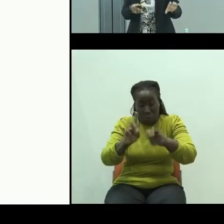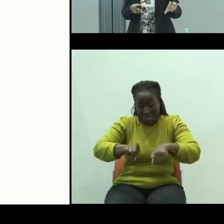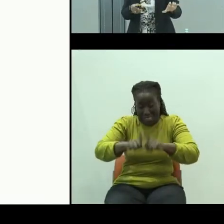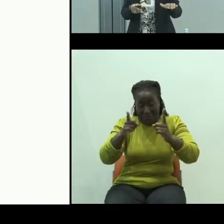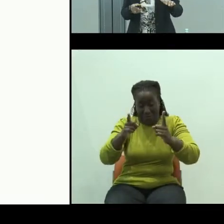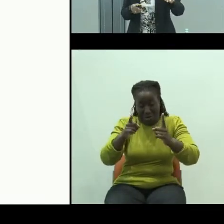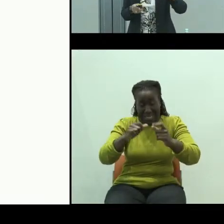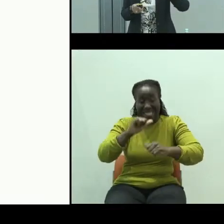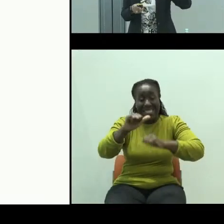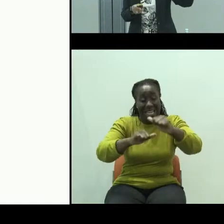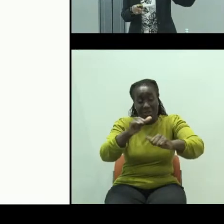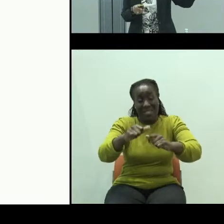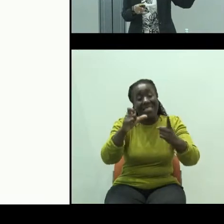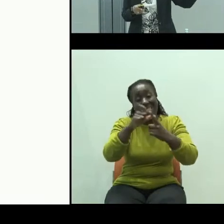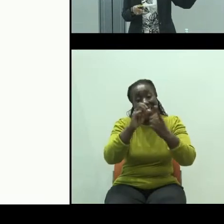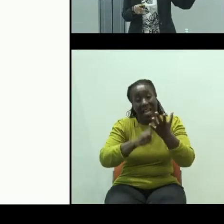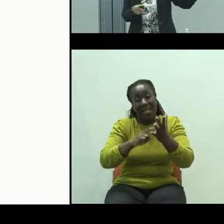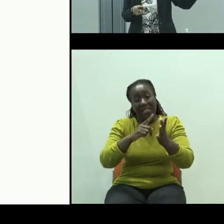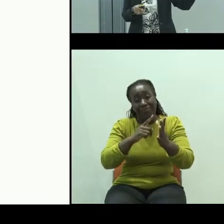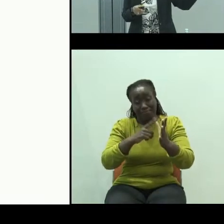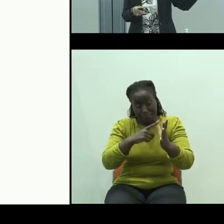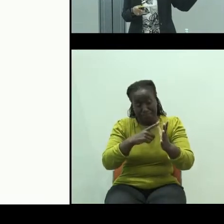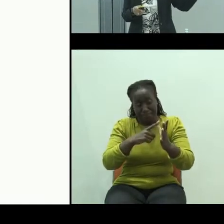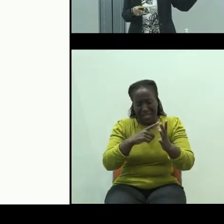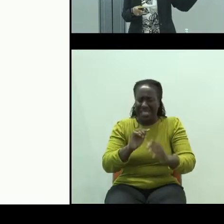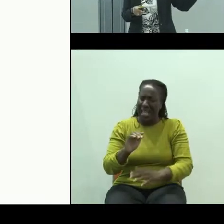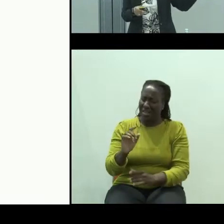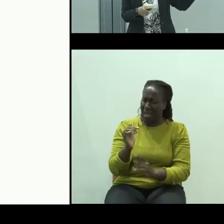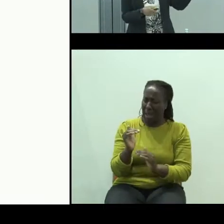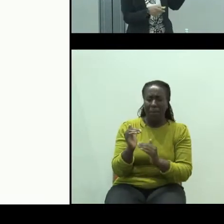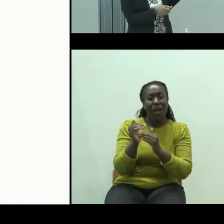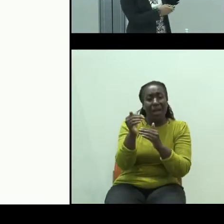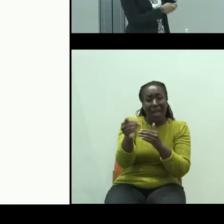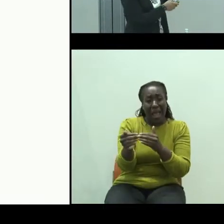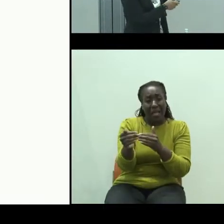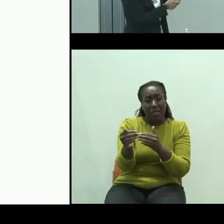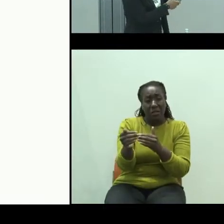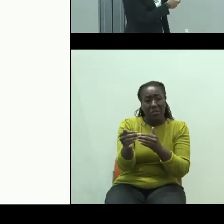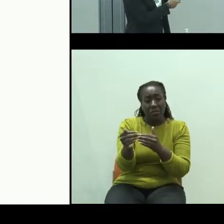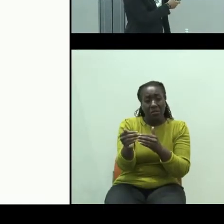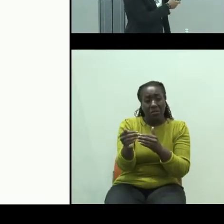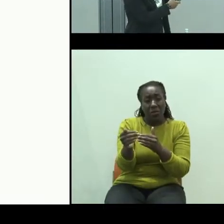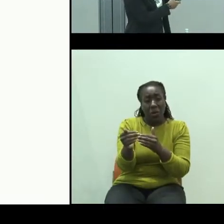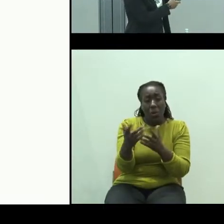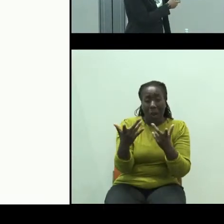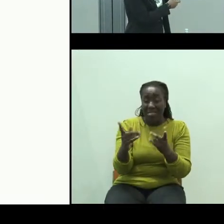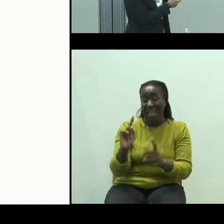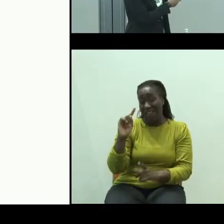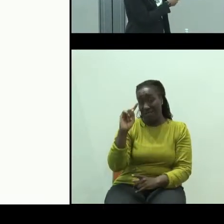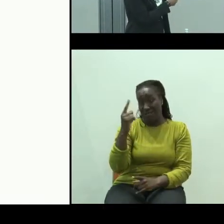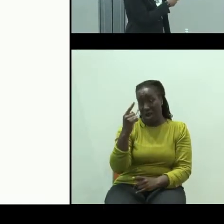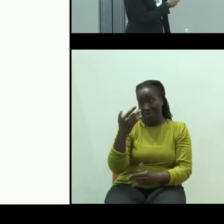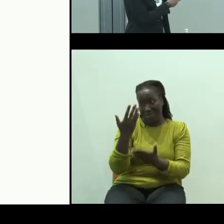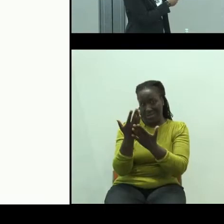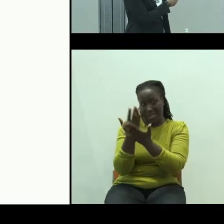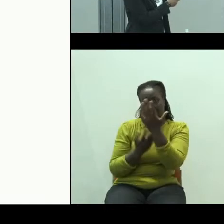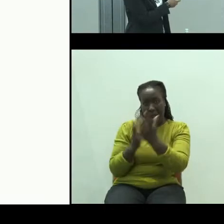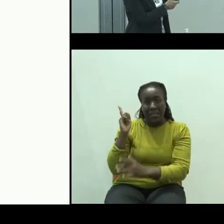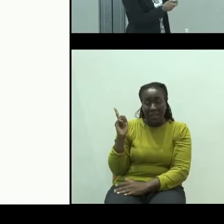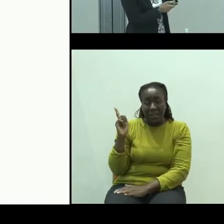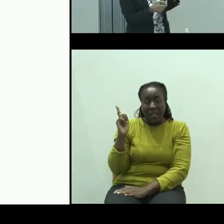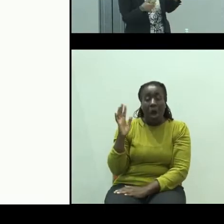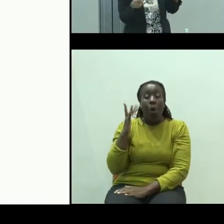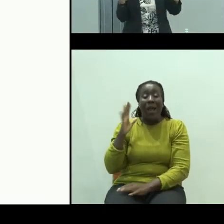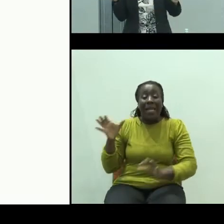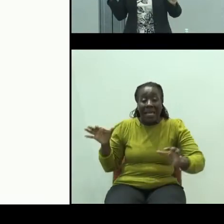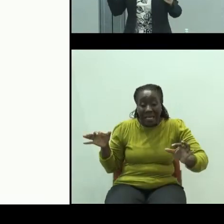of DNA located a little bit further ahead of where the first site is. And now when it binds,